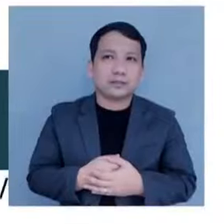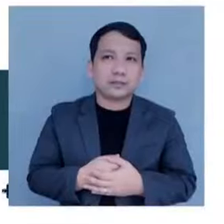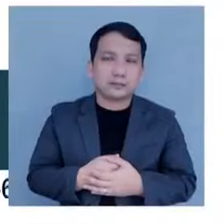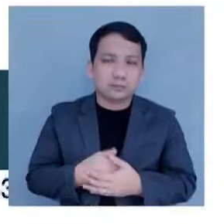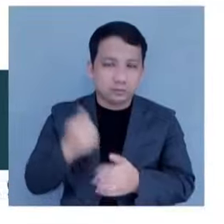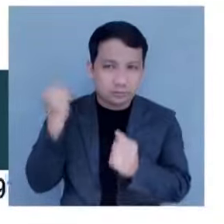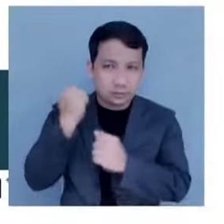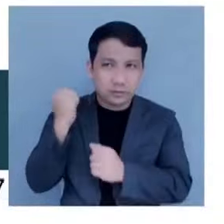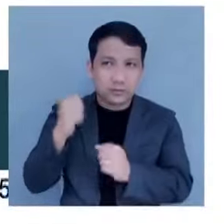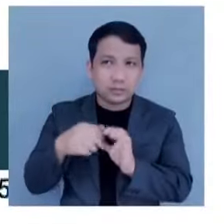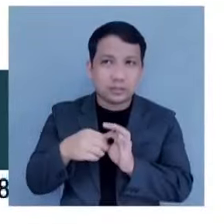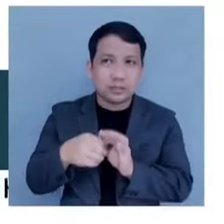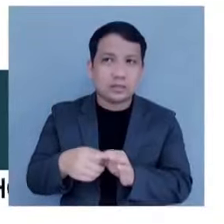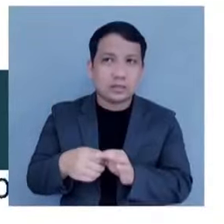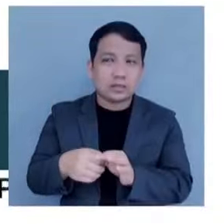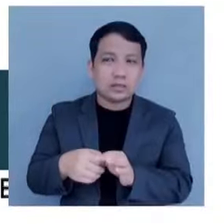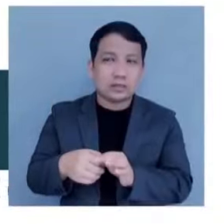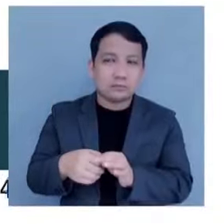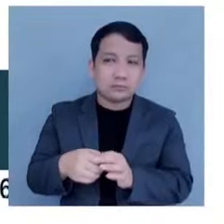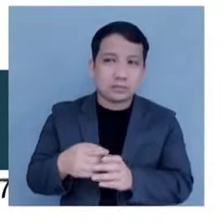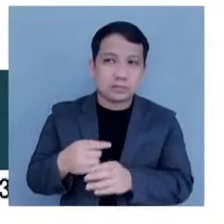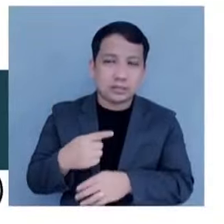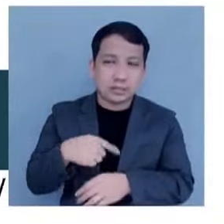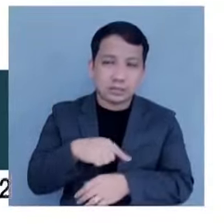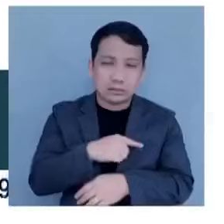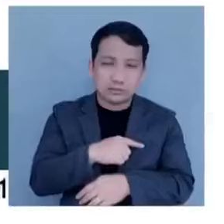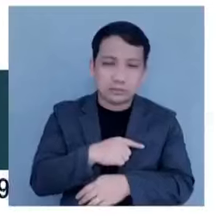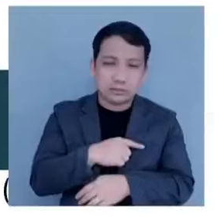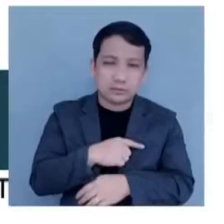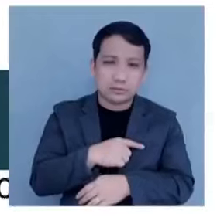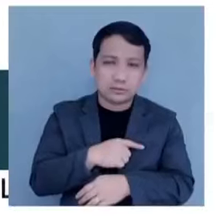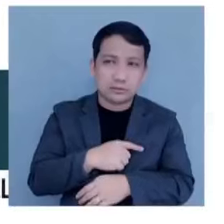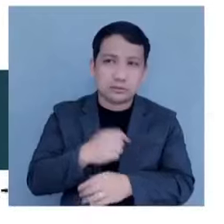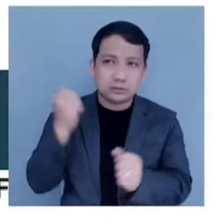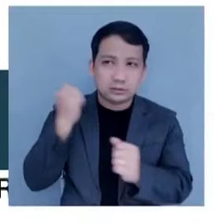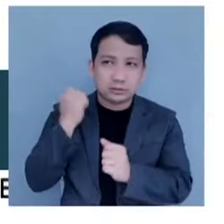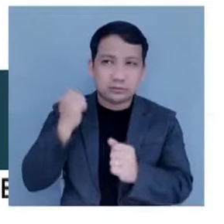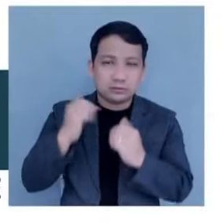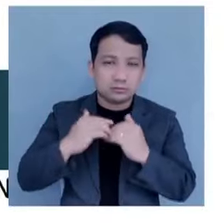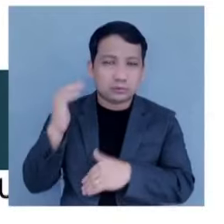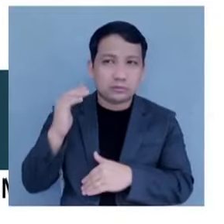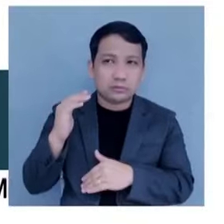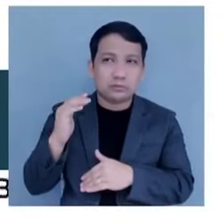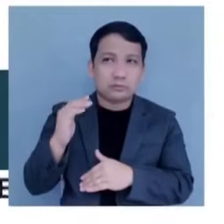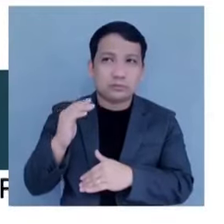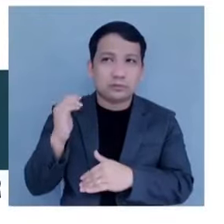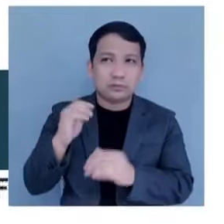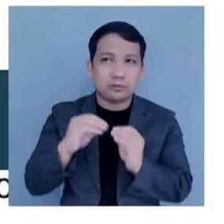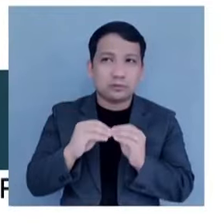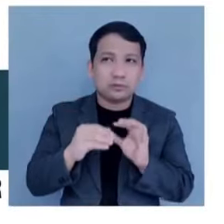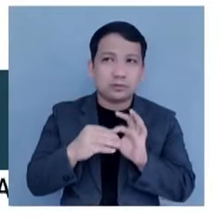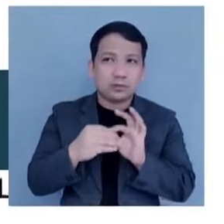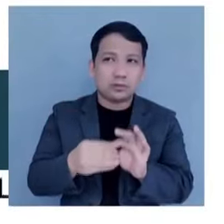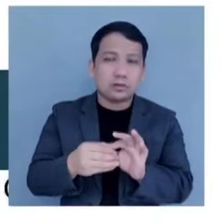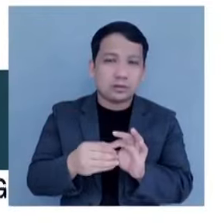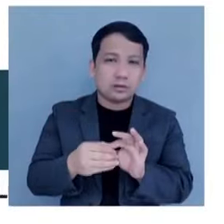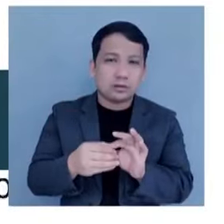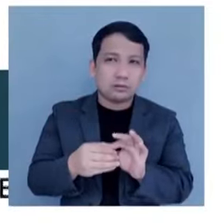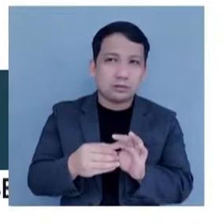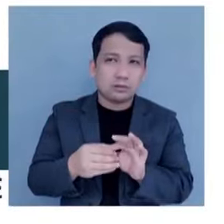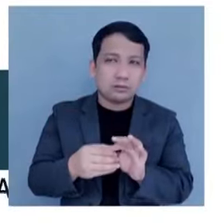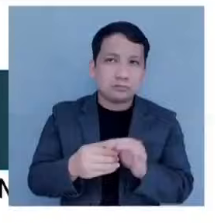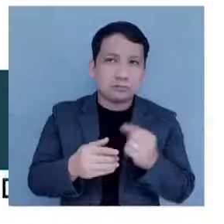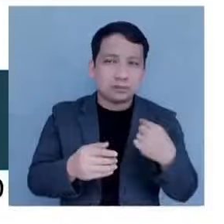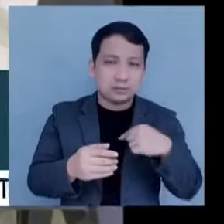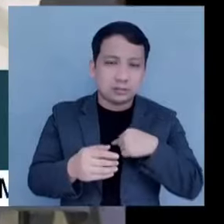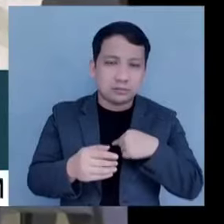the magnitude what you expected? Was this magnitude what you expected, Secretary? Carmina, from